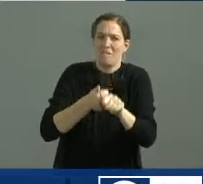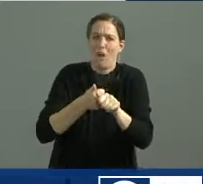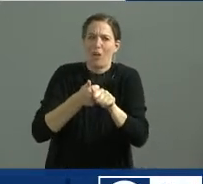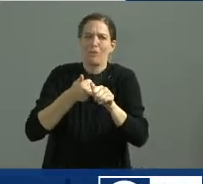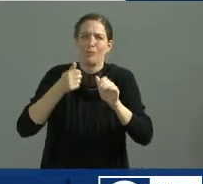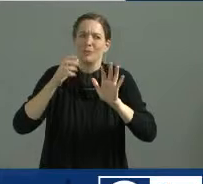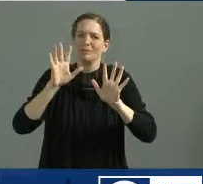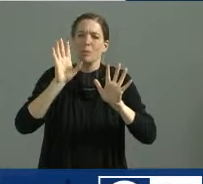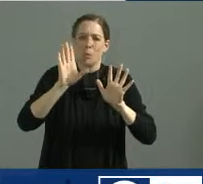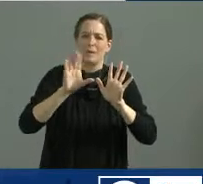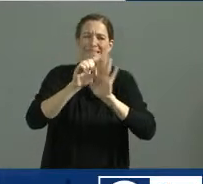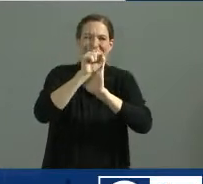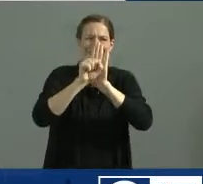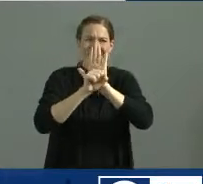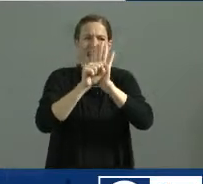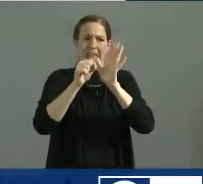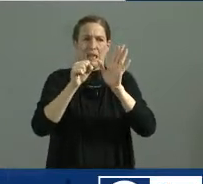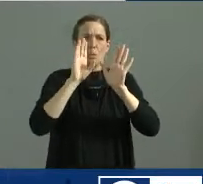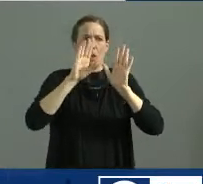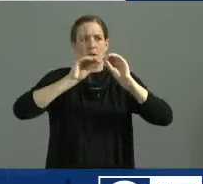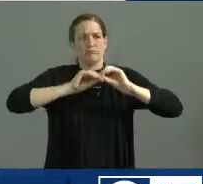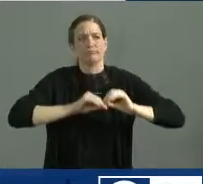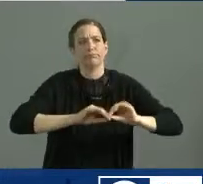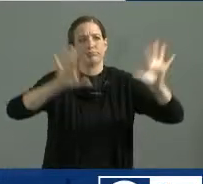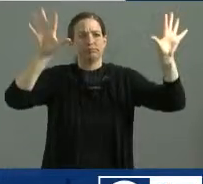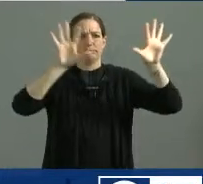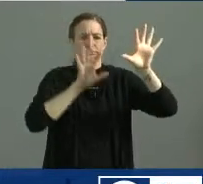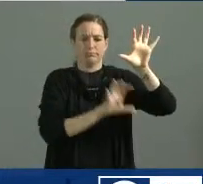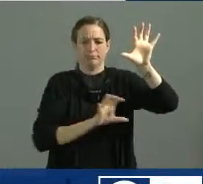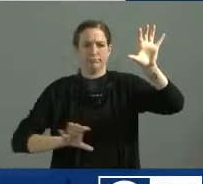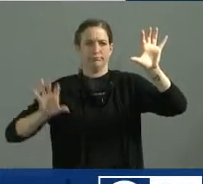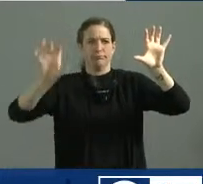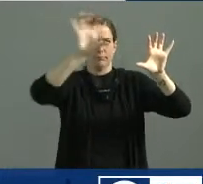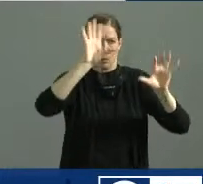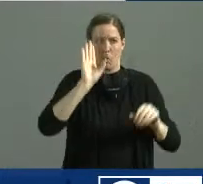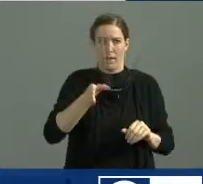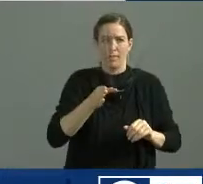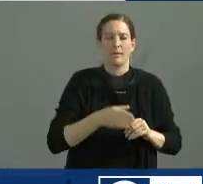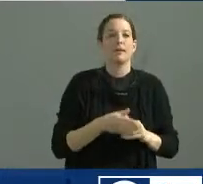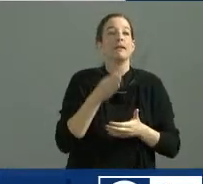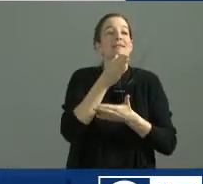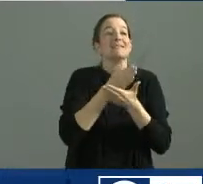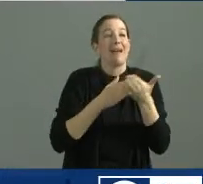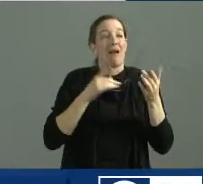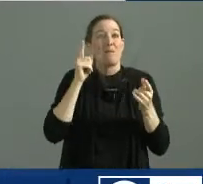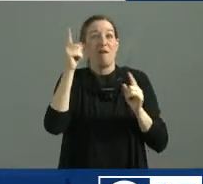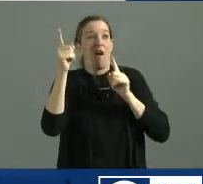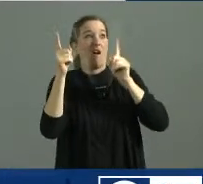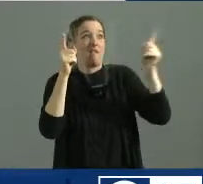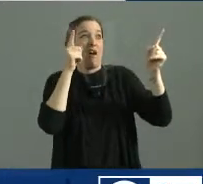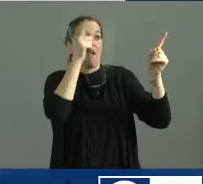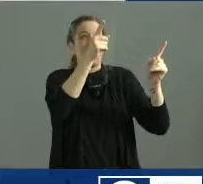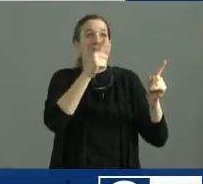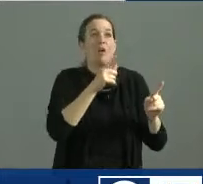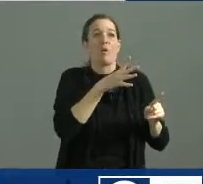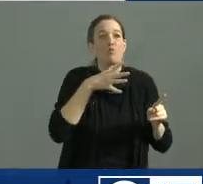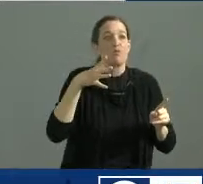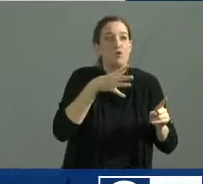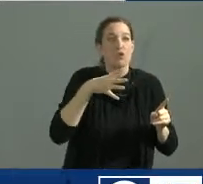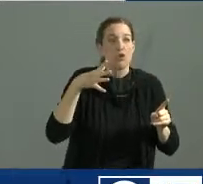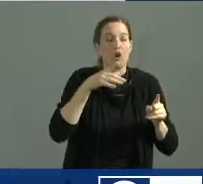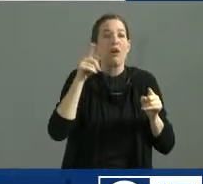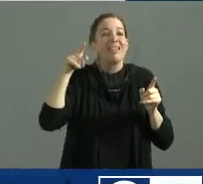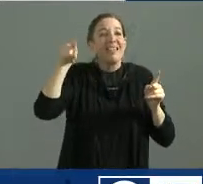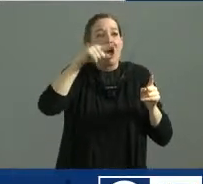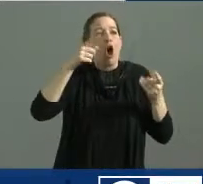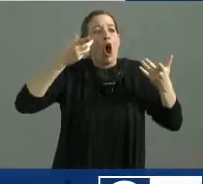statewide, and some of our local other counties, some of our more rural counties are already expanding to